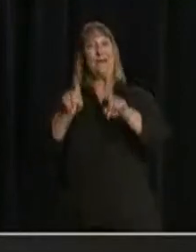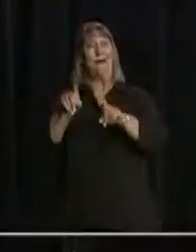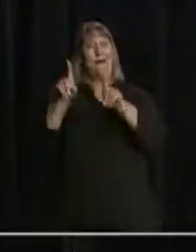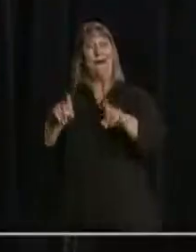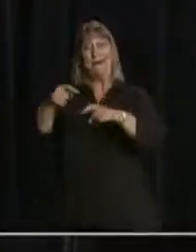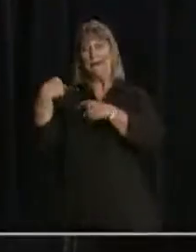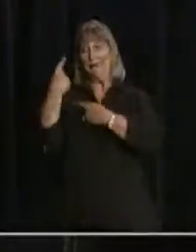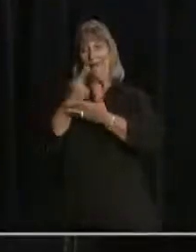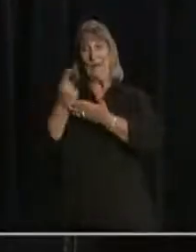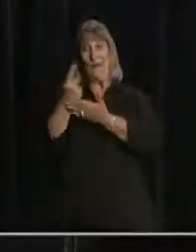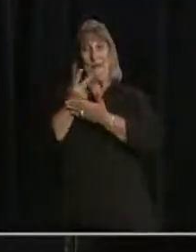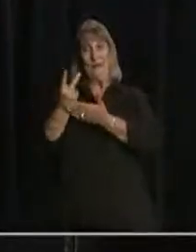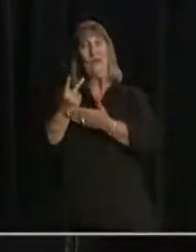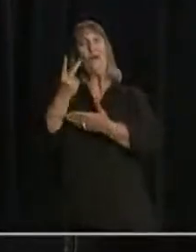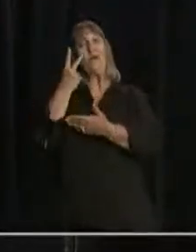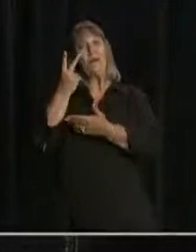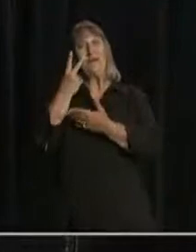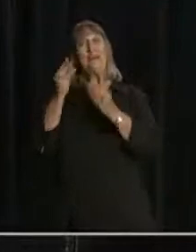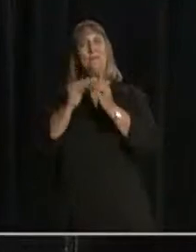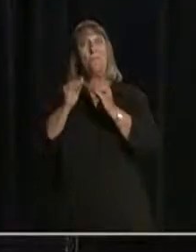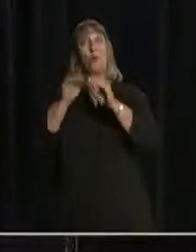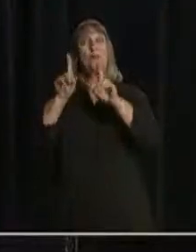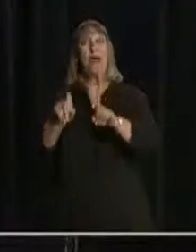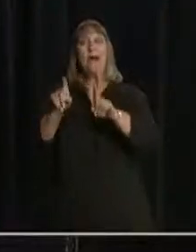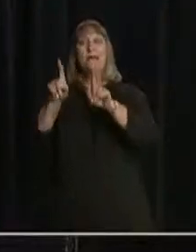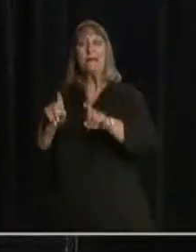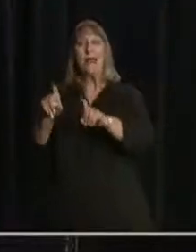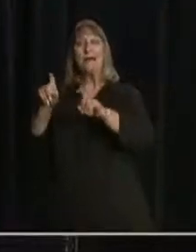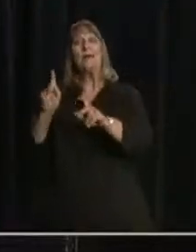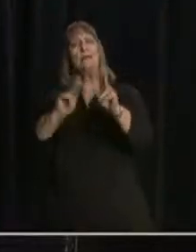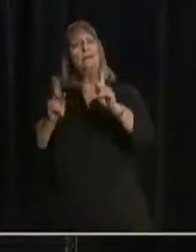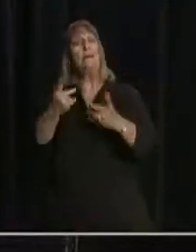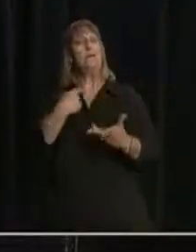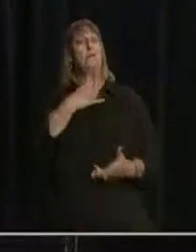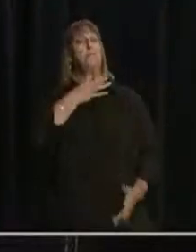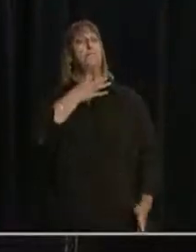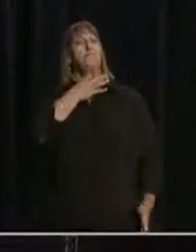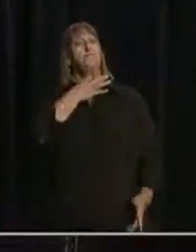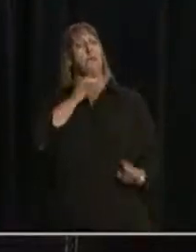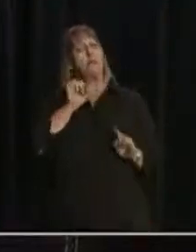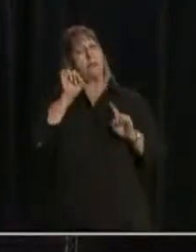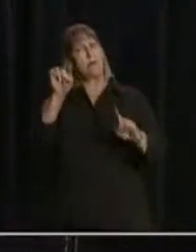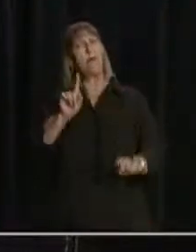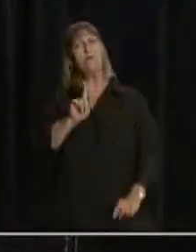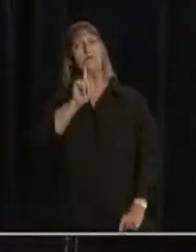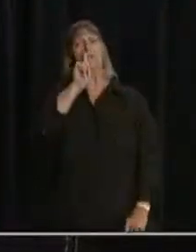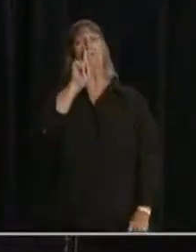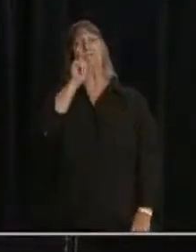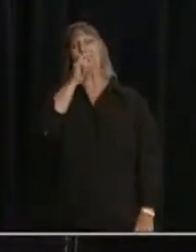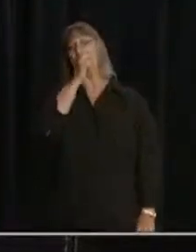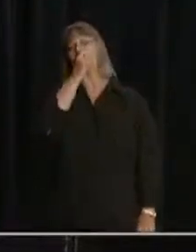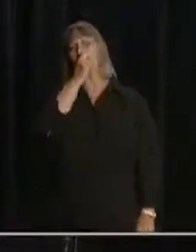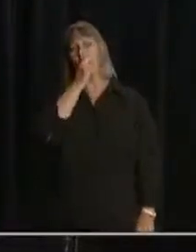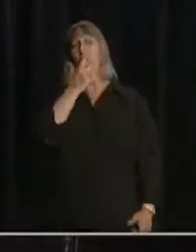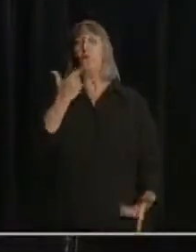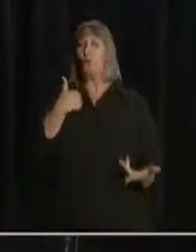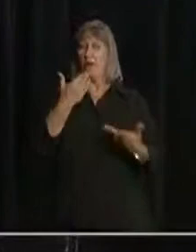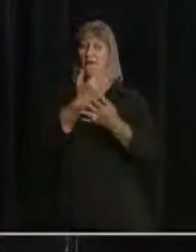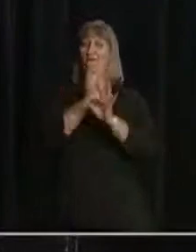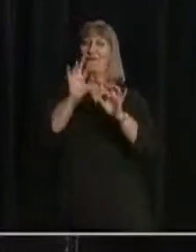seen that increase incrementally, which is good. So folks want to know their status. They're going to get tested, especially at our free testing sites across the